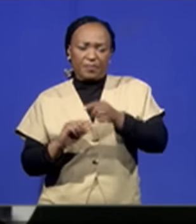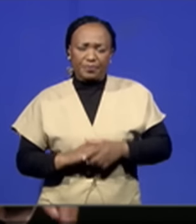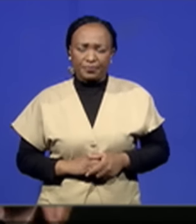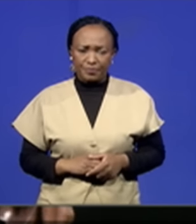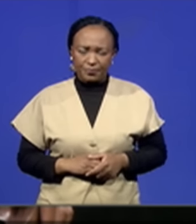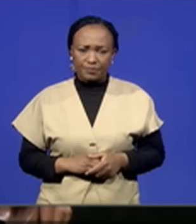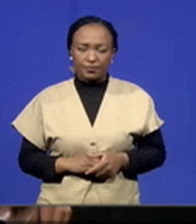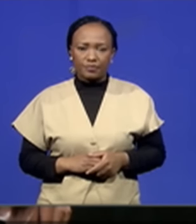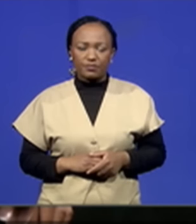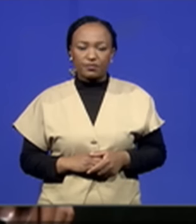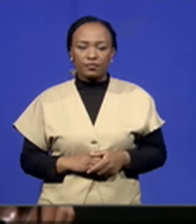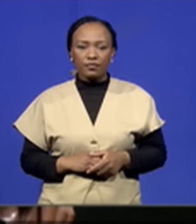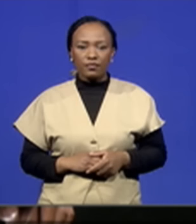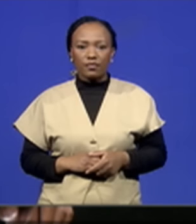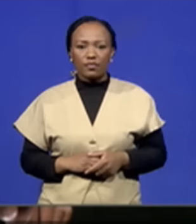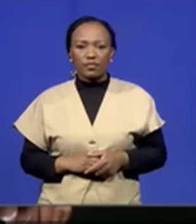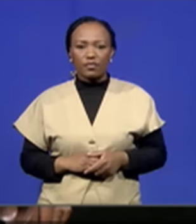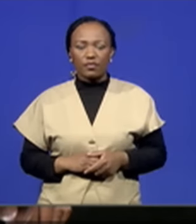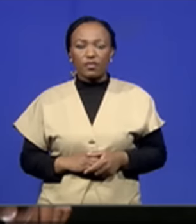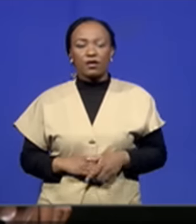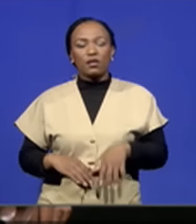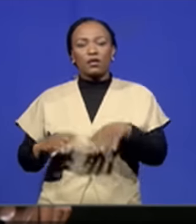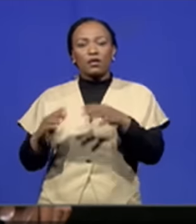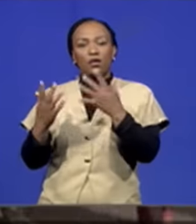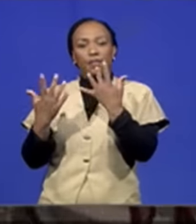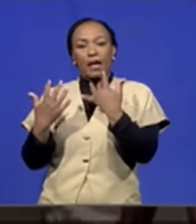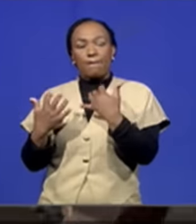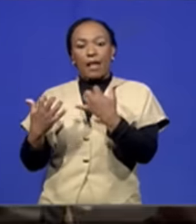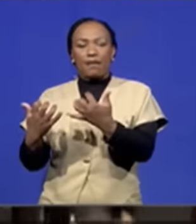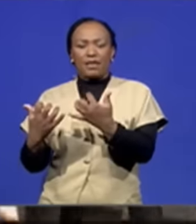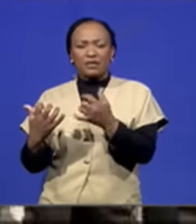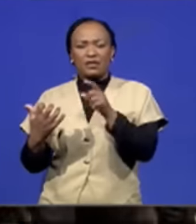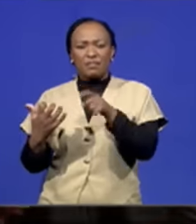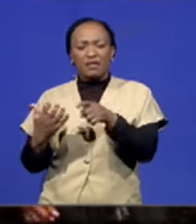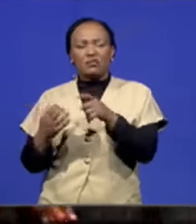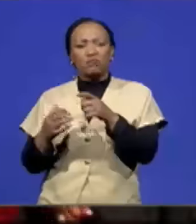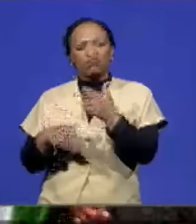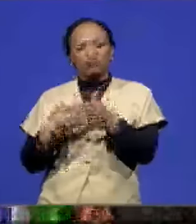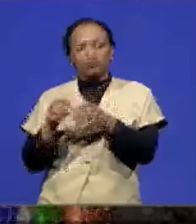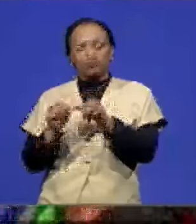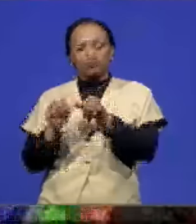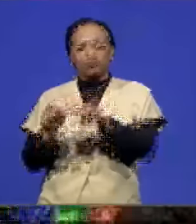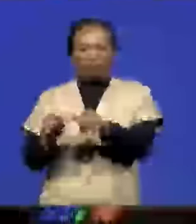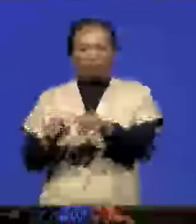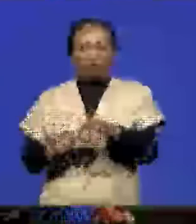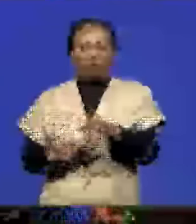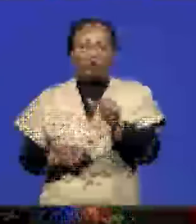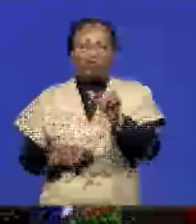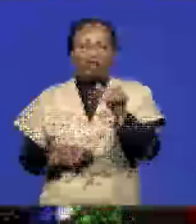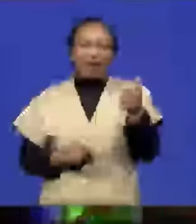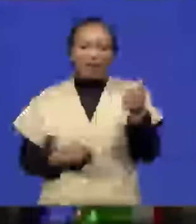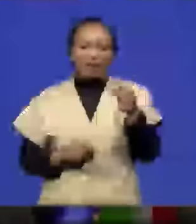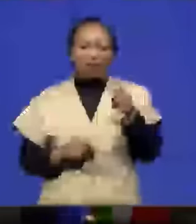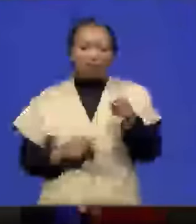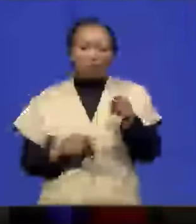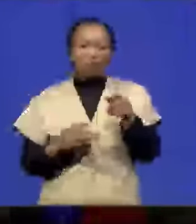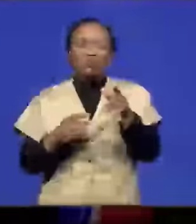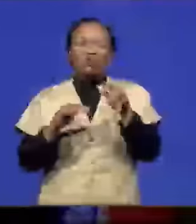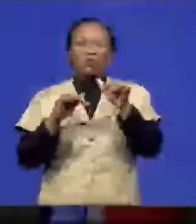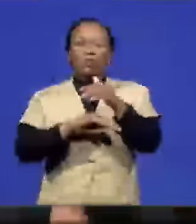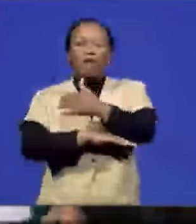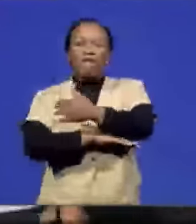And Parliament must chew gum and walk at the same time. Malebana le dikgwetlo le ditshupetso tse di ka ga bofudugedi,